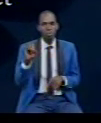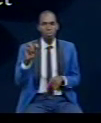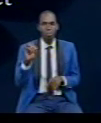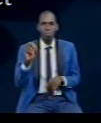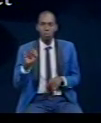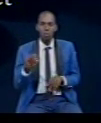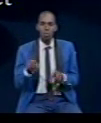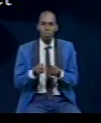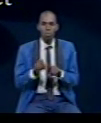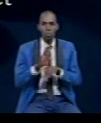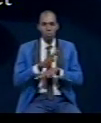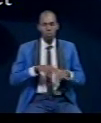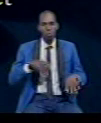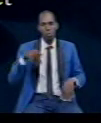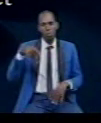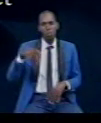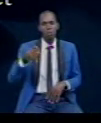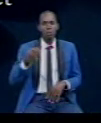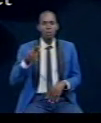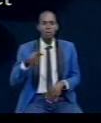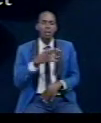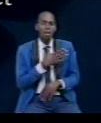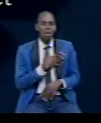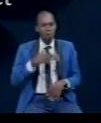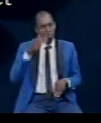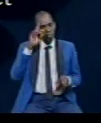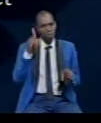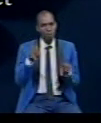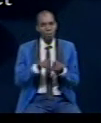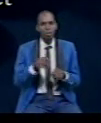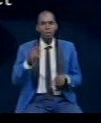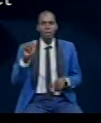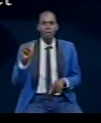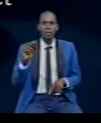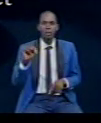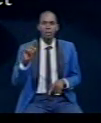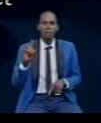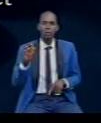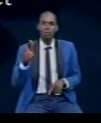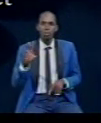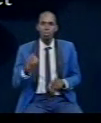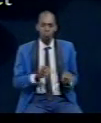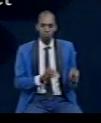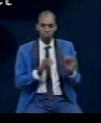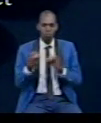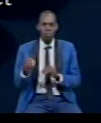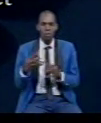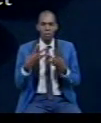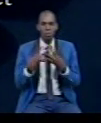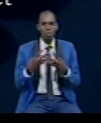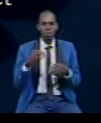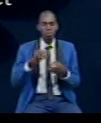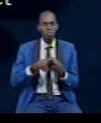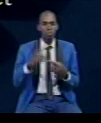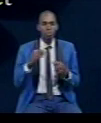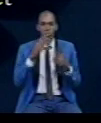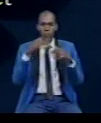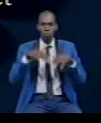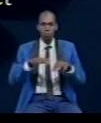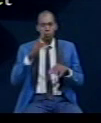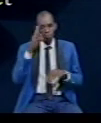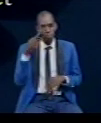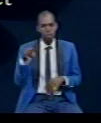Peter, and Andrew, his brother, casting a net into the sea, for they